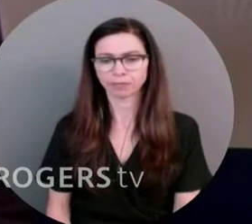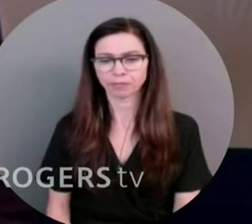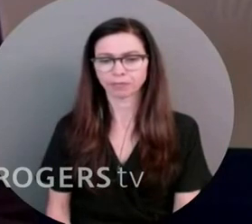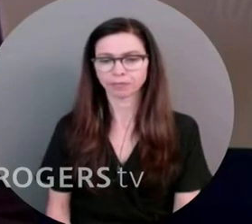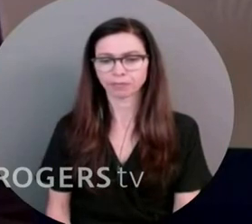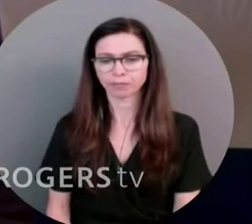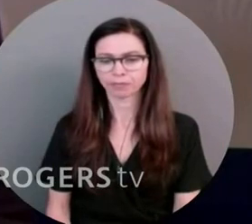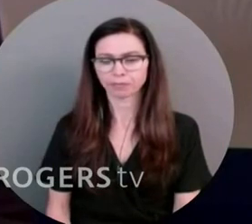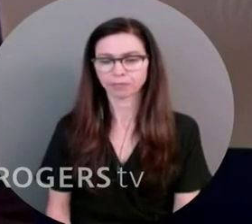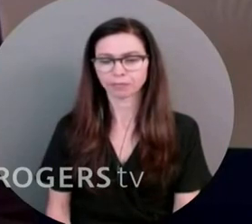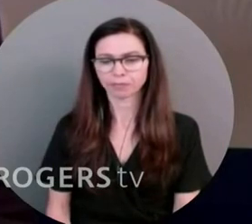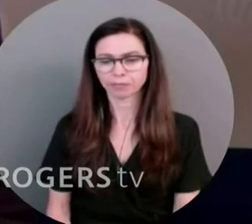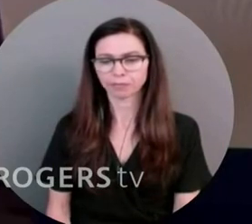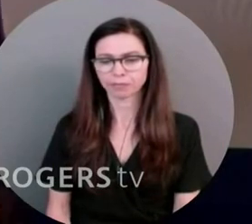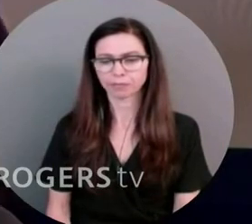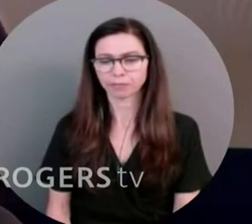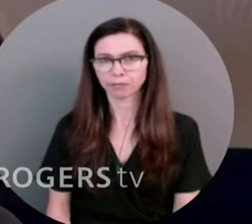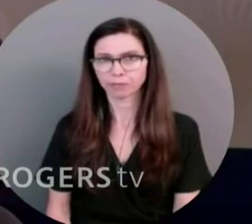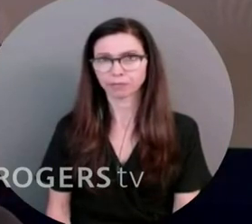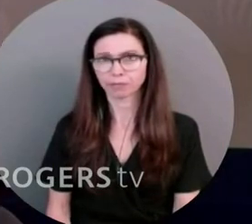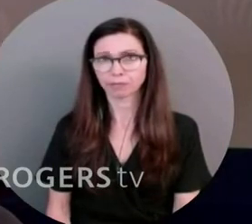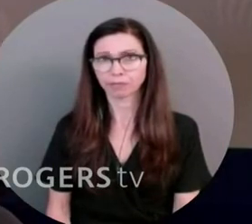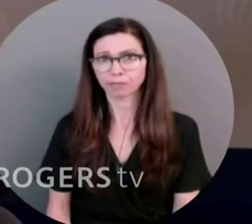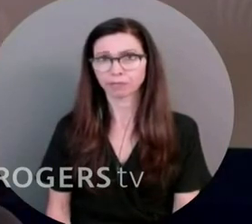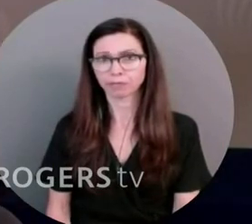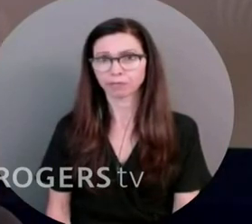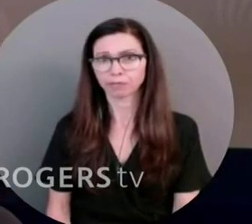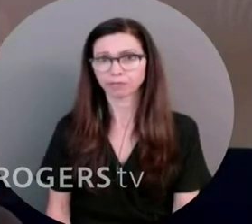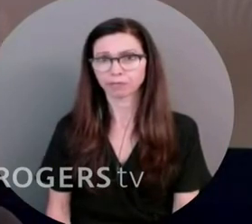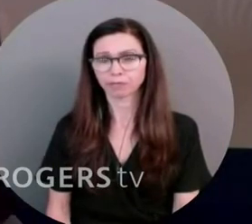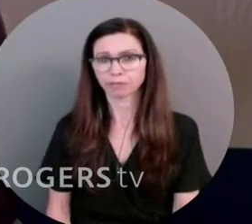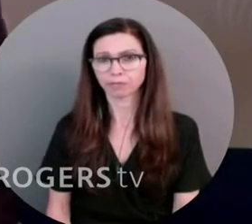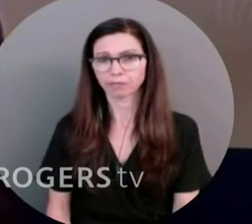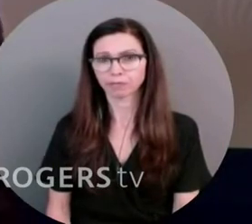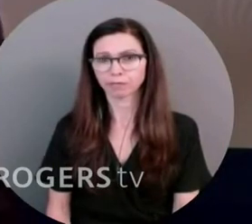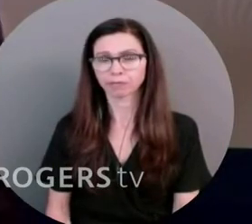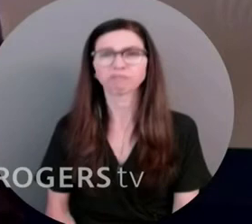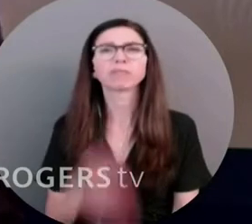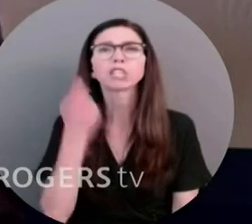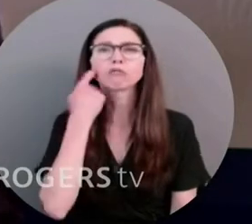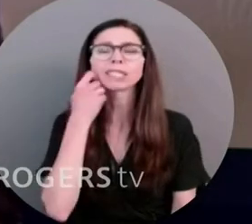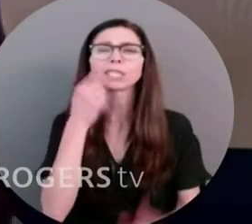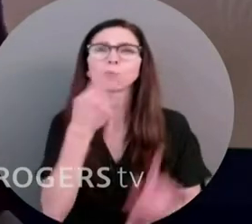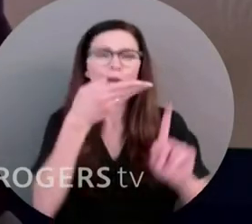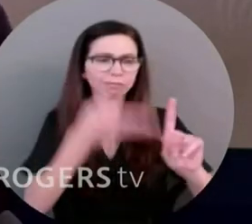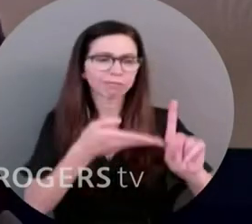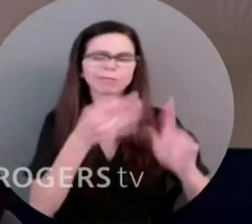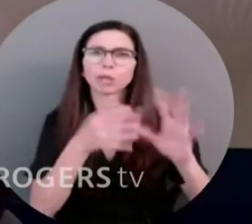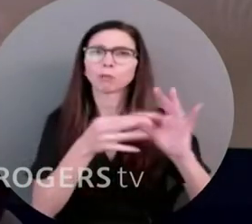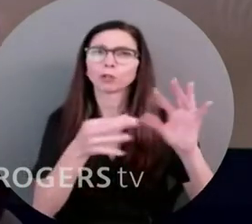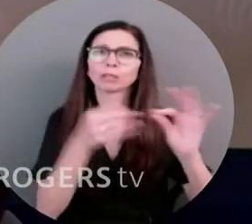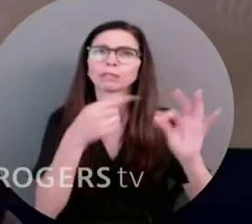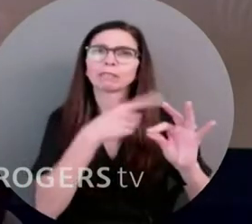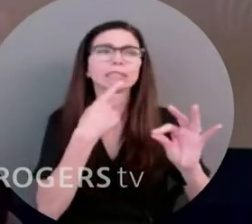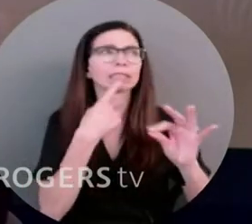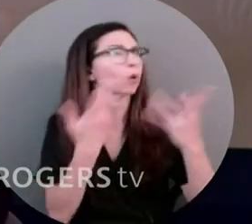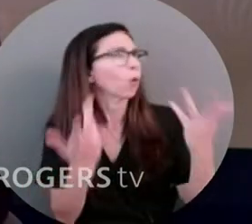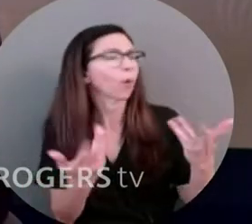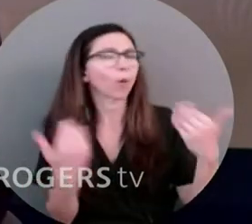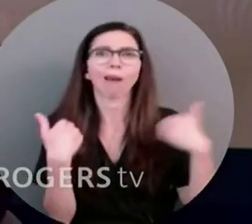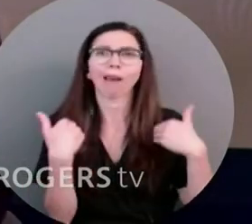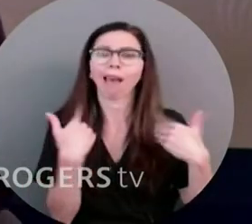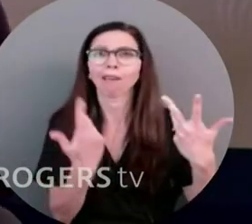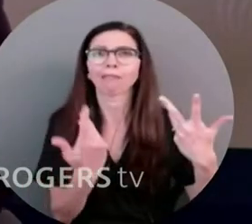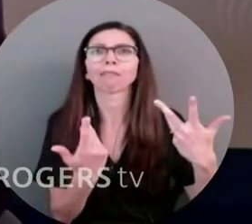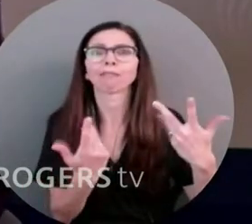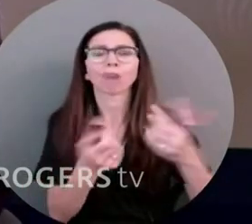about the adventures he's gone through, or the hoops he's had to go through over the past few months to try and get a simple answer from Mr. Shirelli